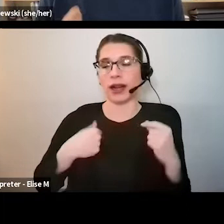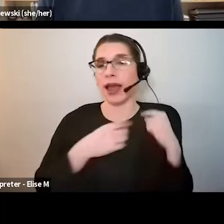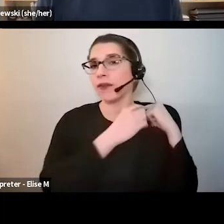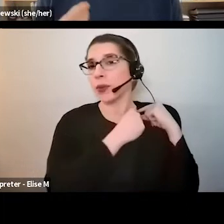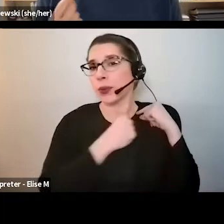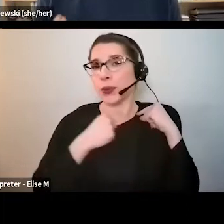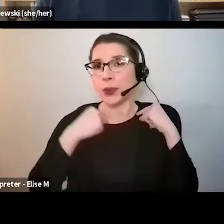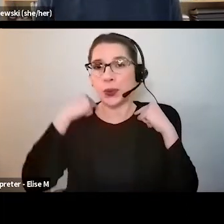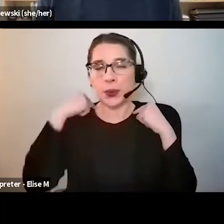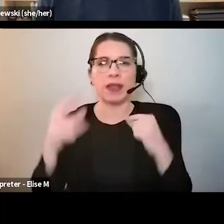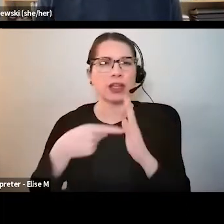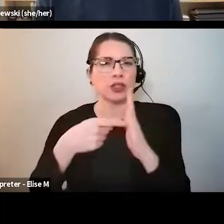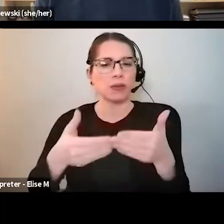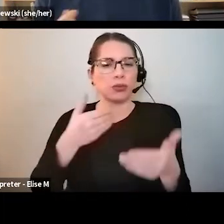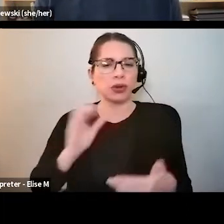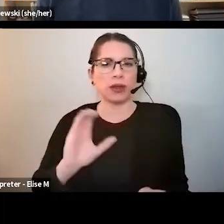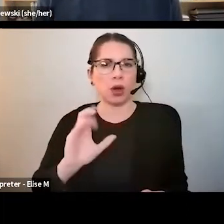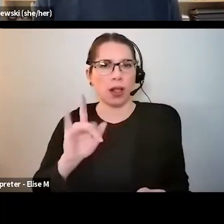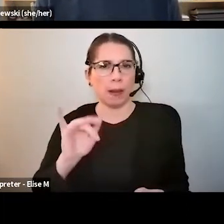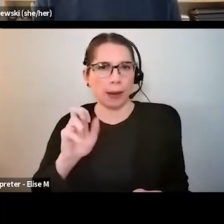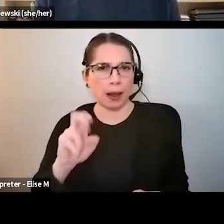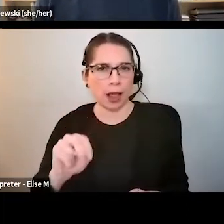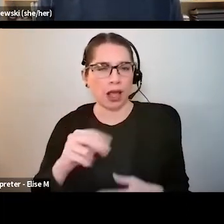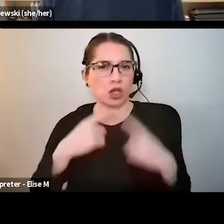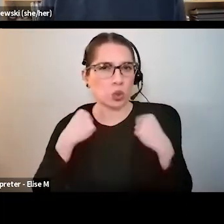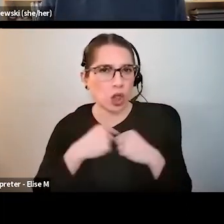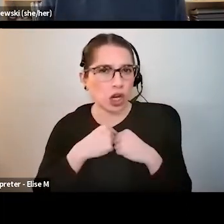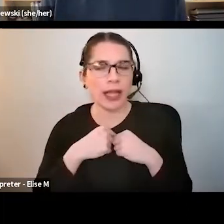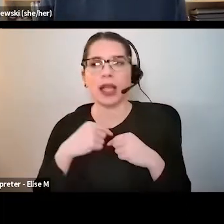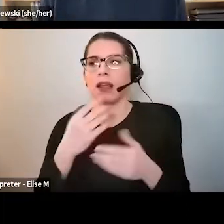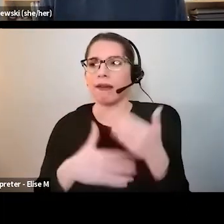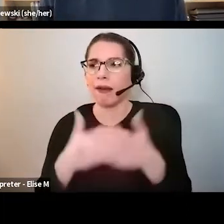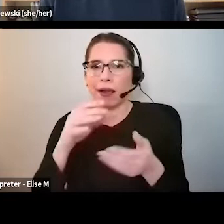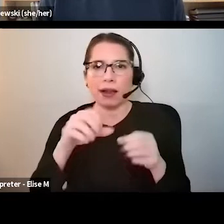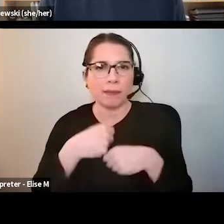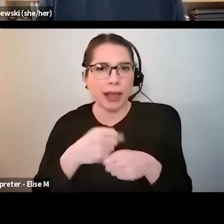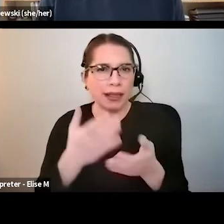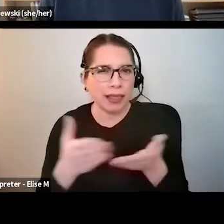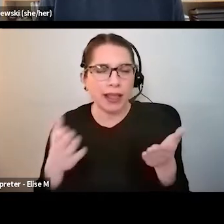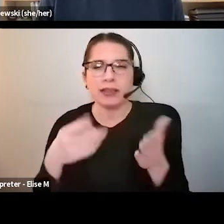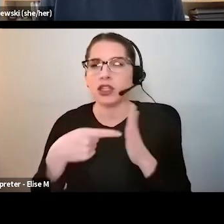pre-Columbian jewelry and handicraft, and it marks her connection to the art and people